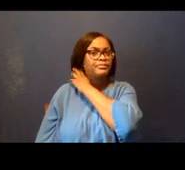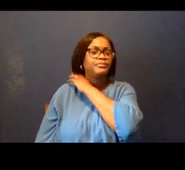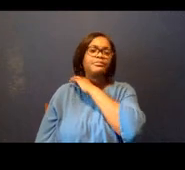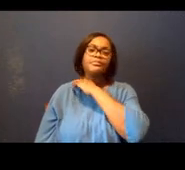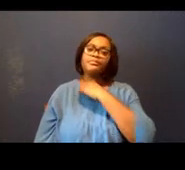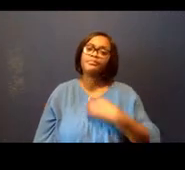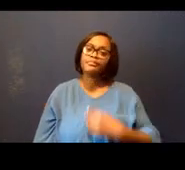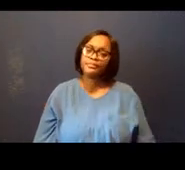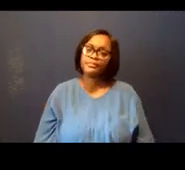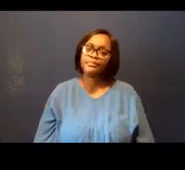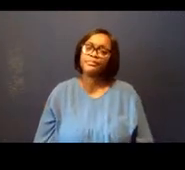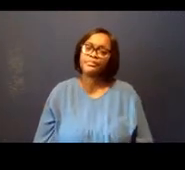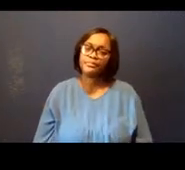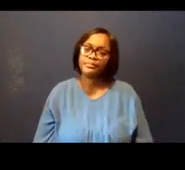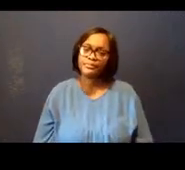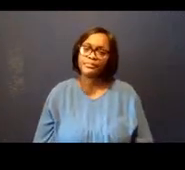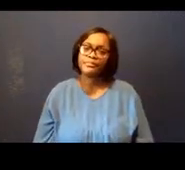52,